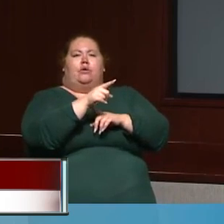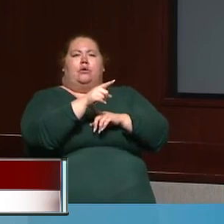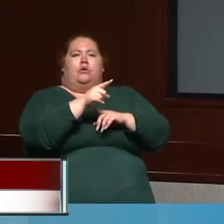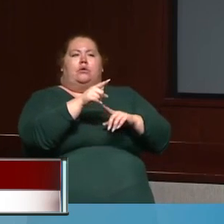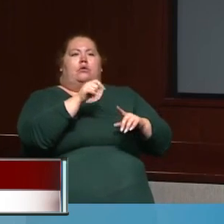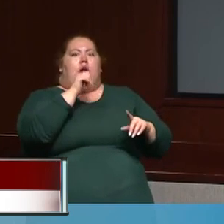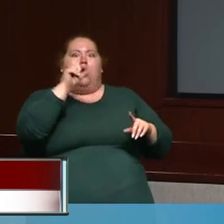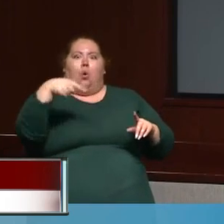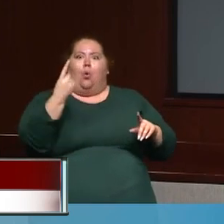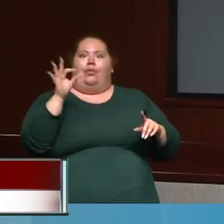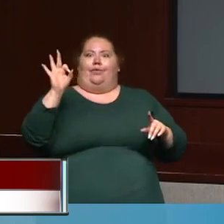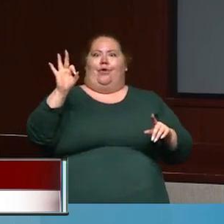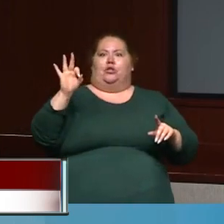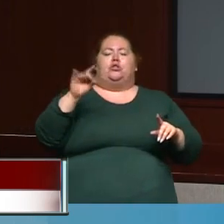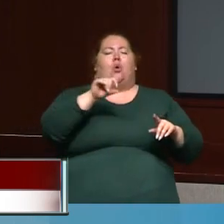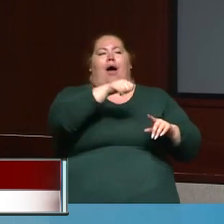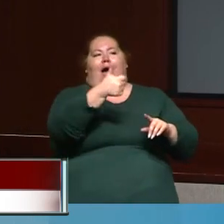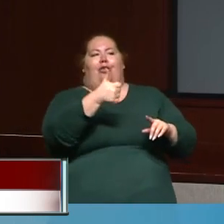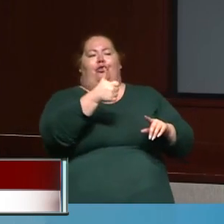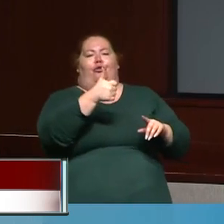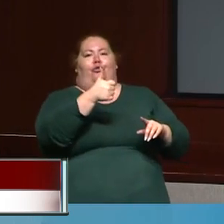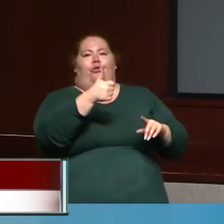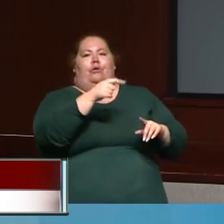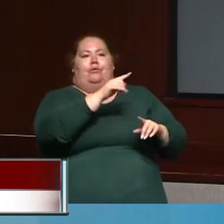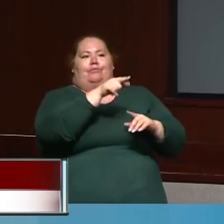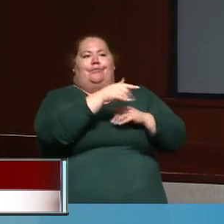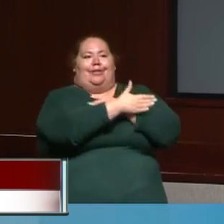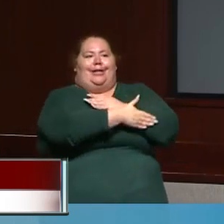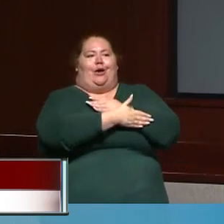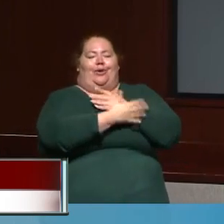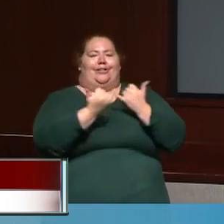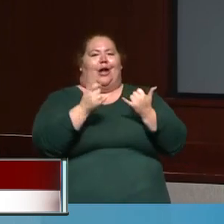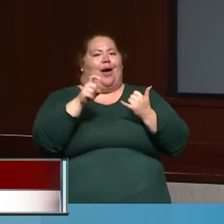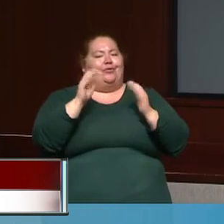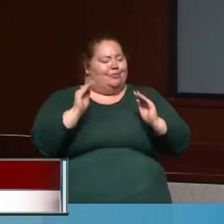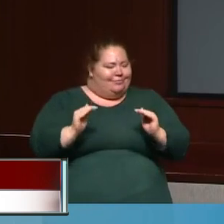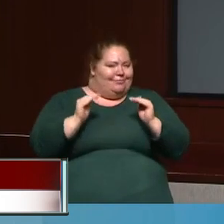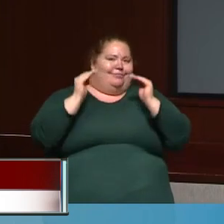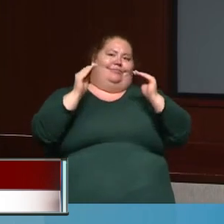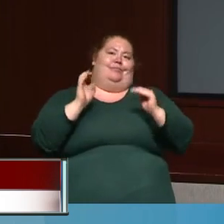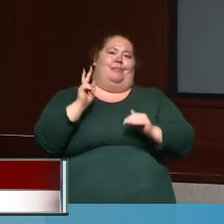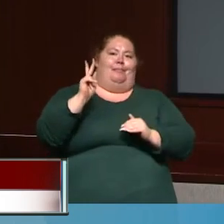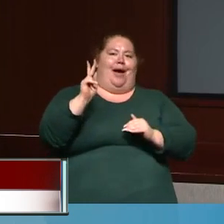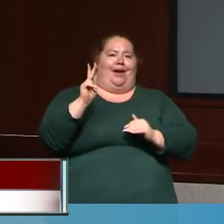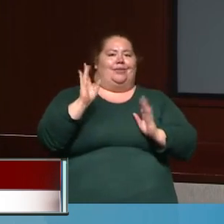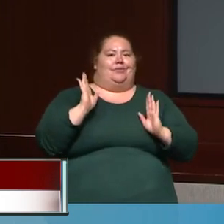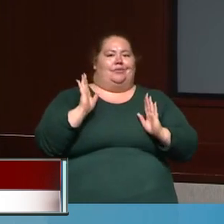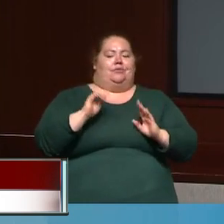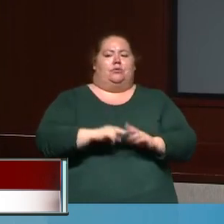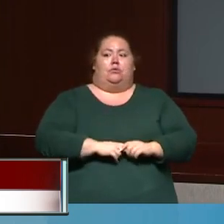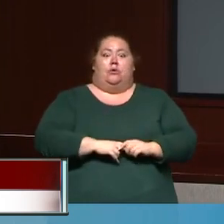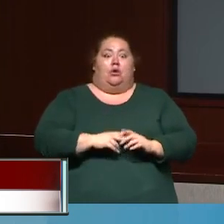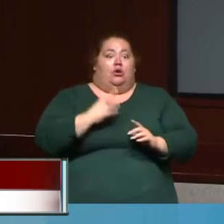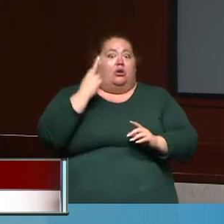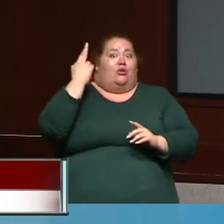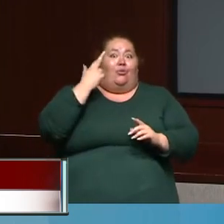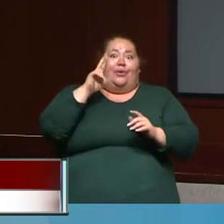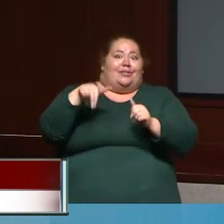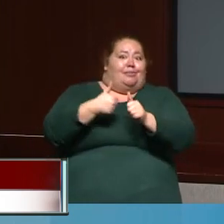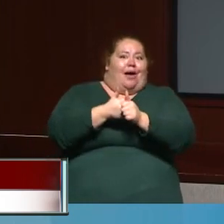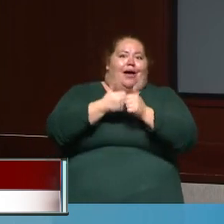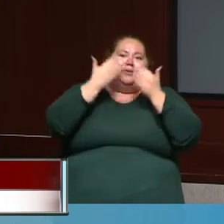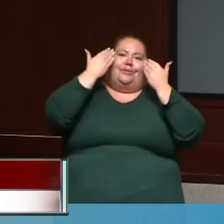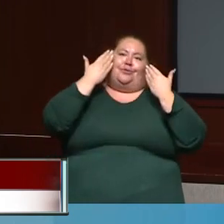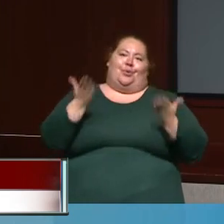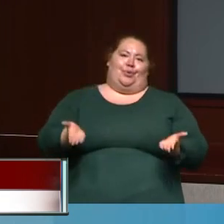one, that are positioned to move back. I don't know the reason for that. It has to do with